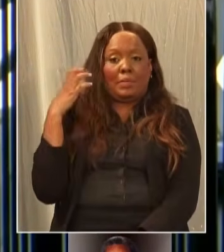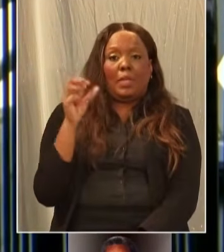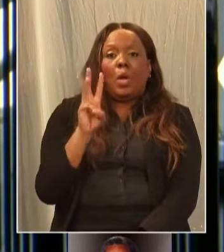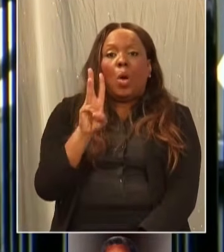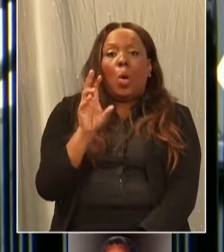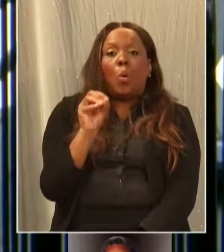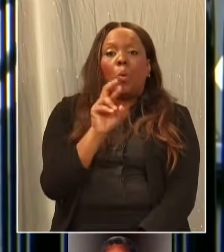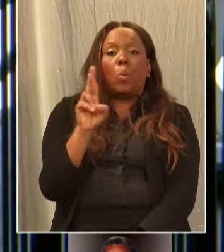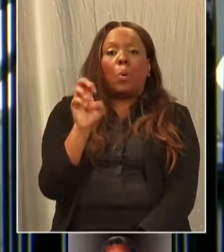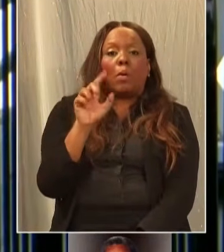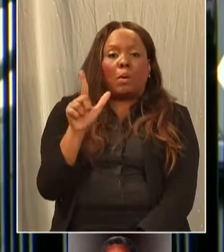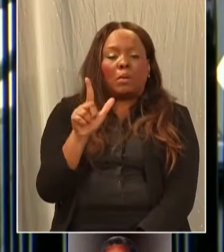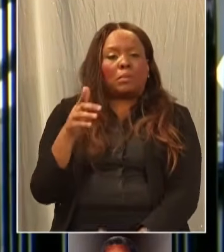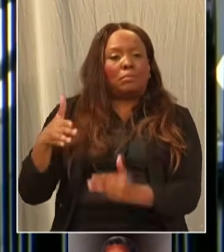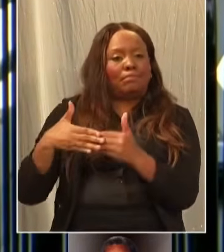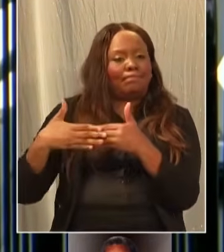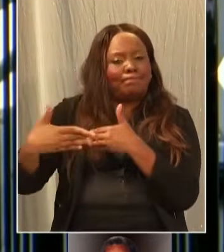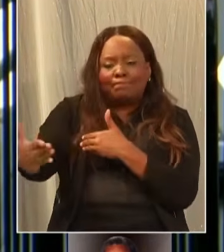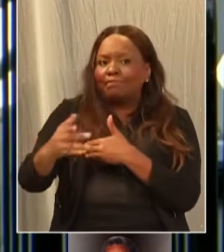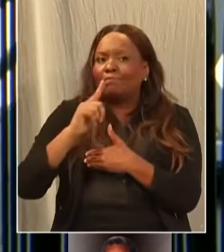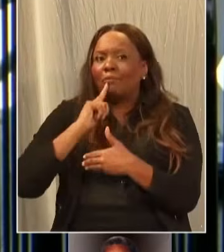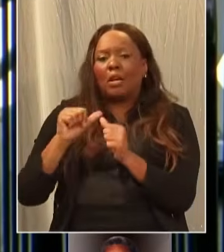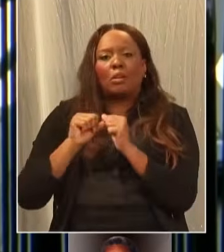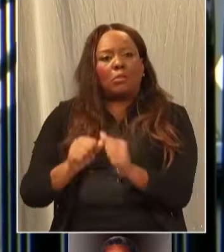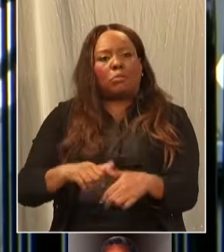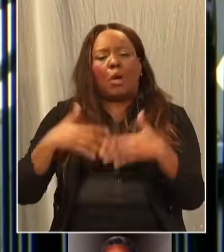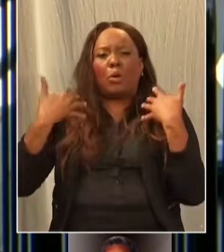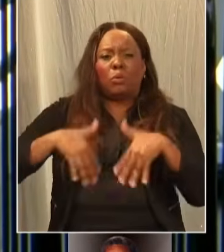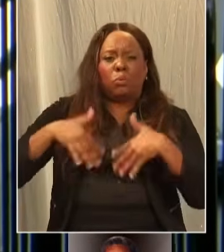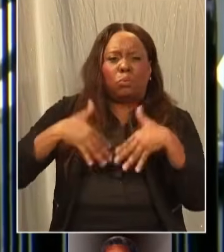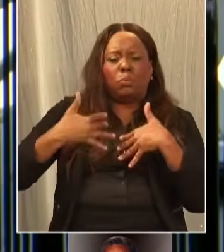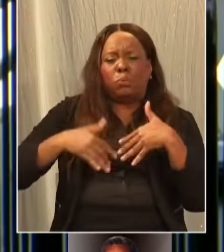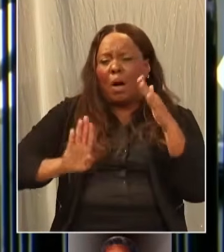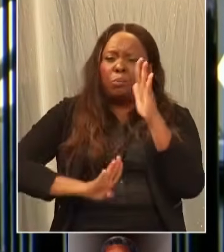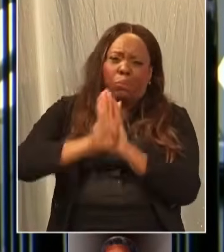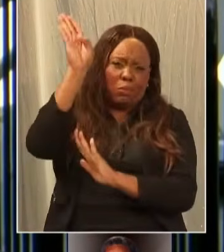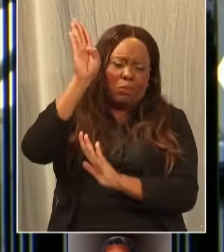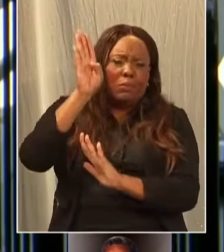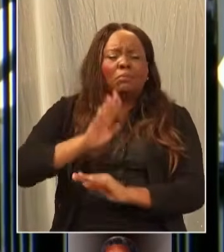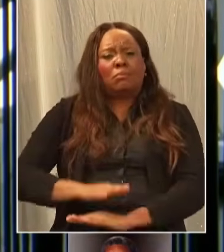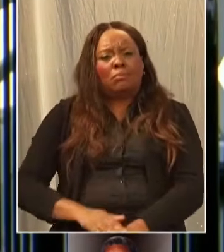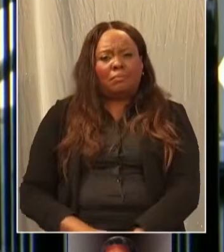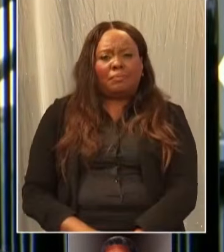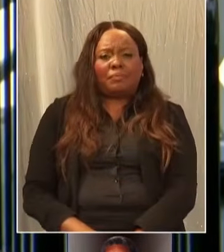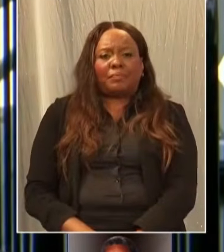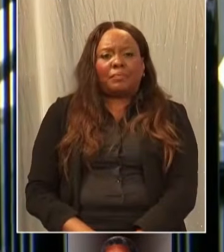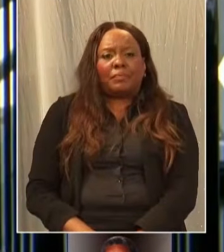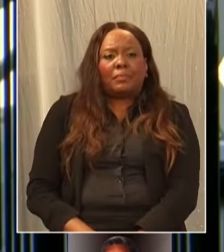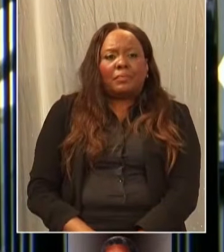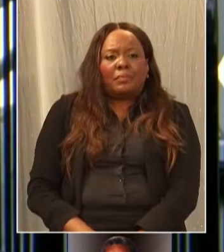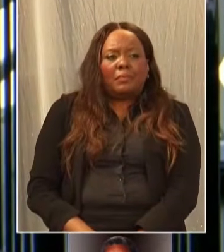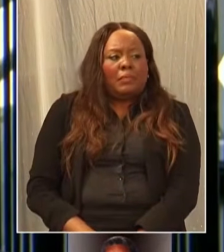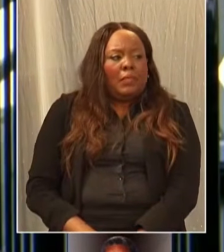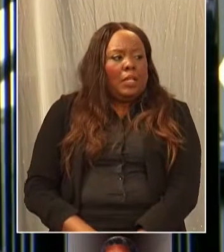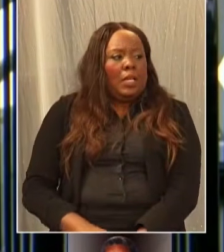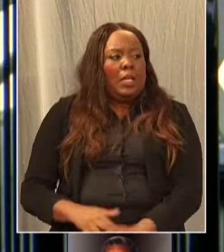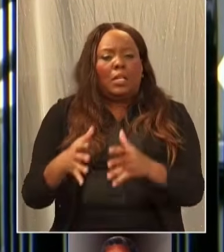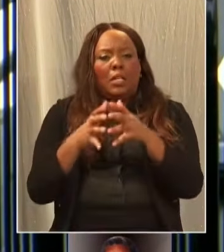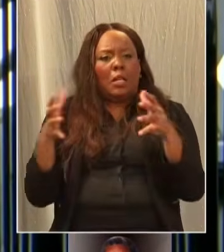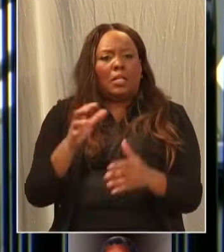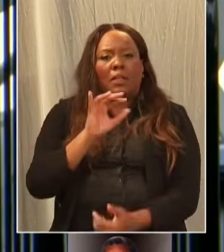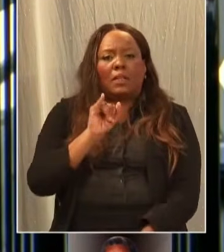then onward, the floodgates truly opened. He produced magical innings in